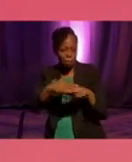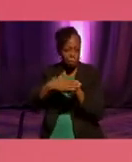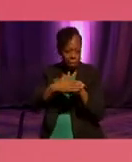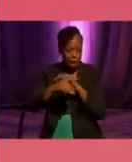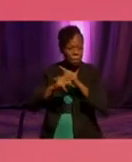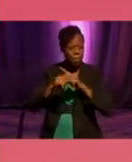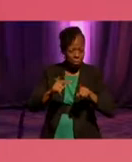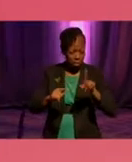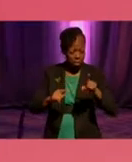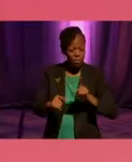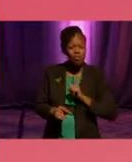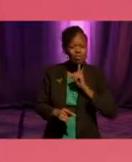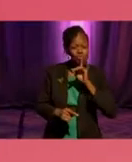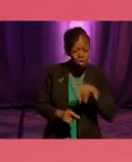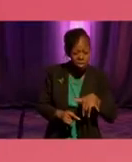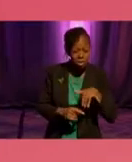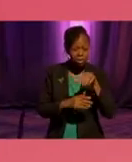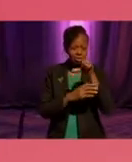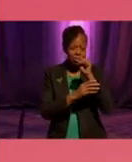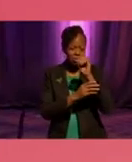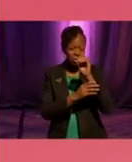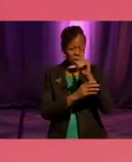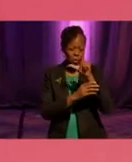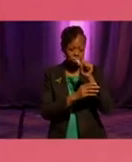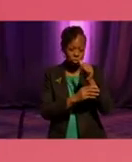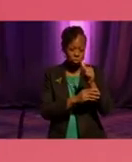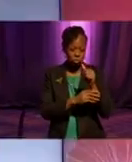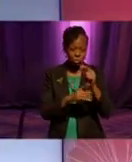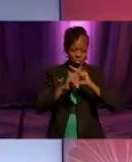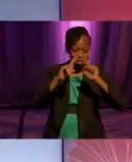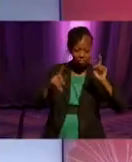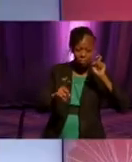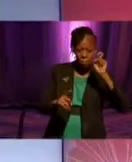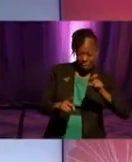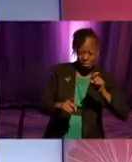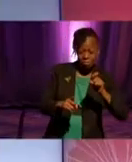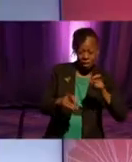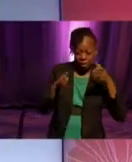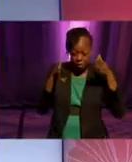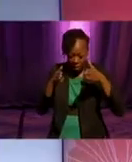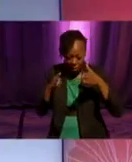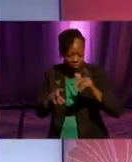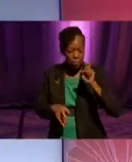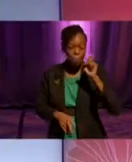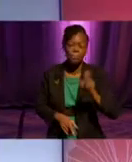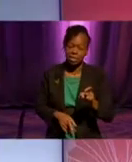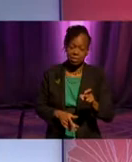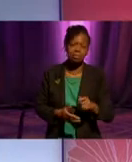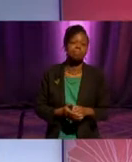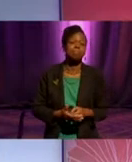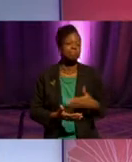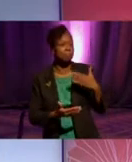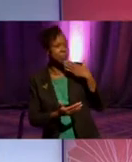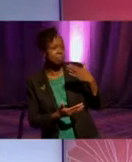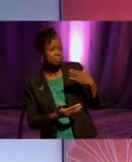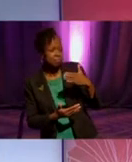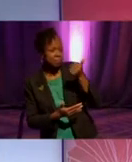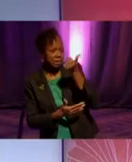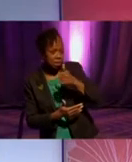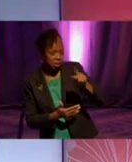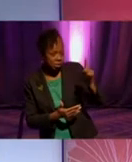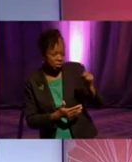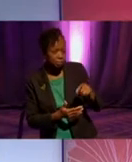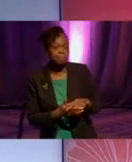certainly the social determinants of health certainly need to be addressed. Thank you. And Mayor Bowser, my question is to